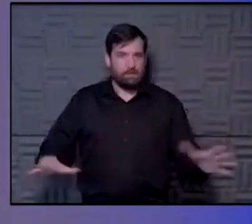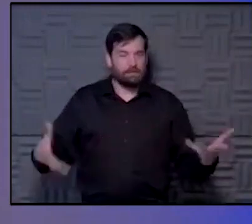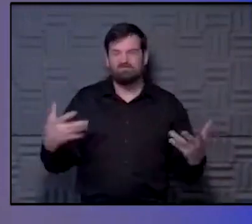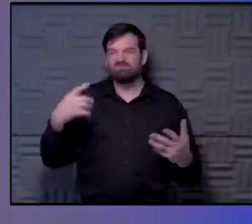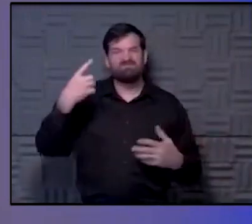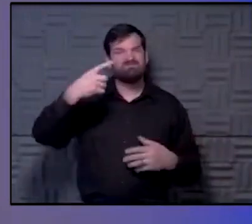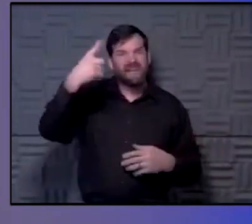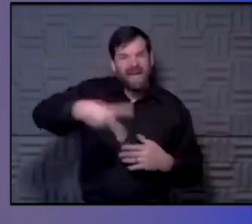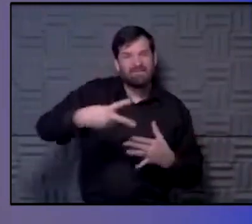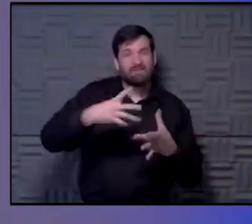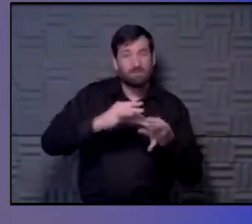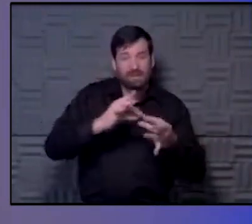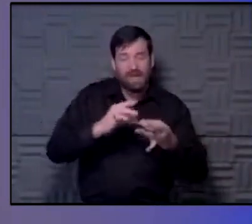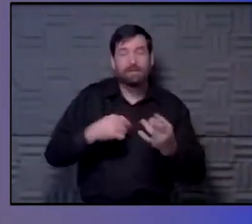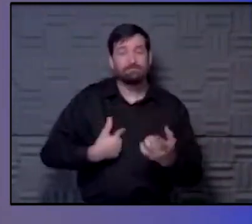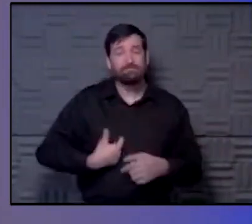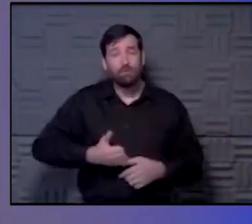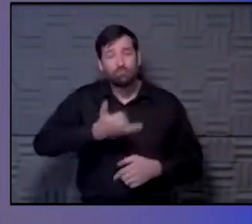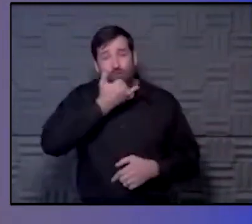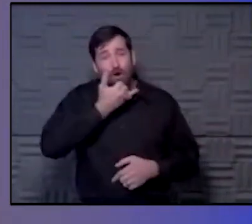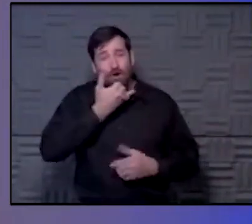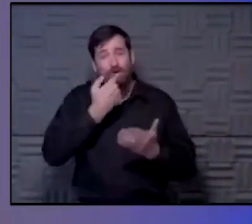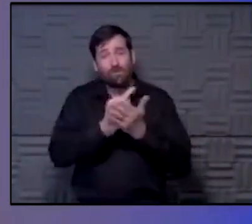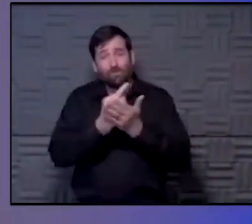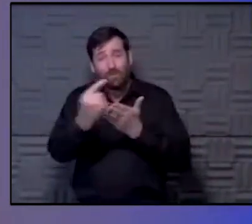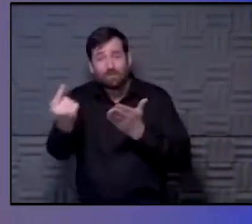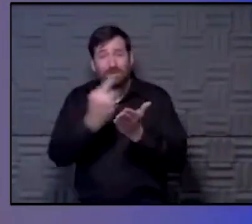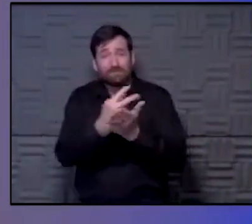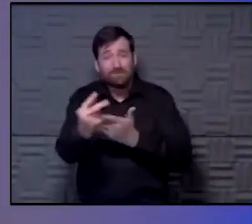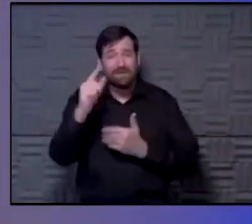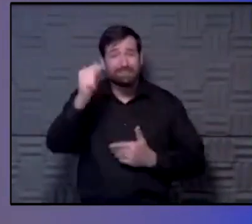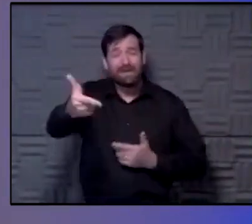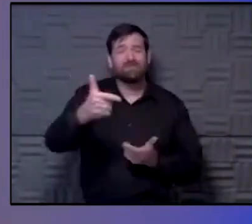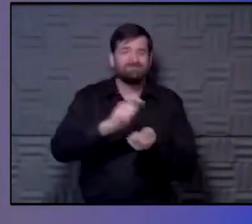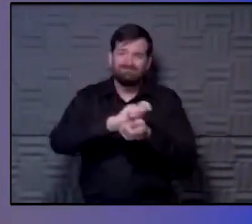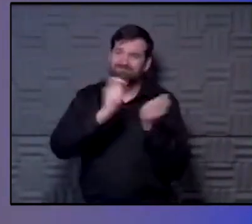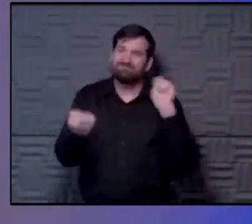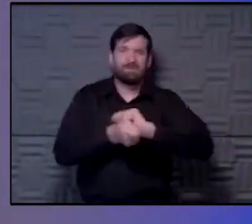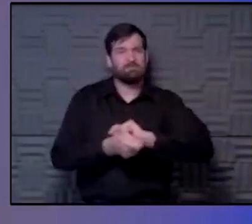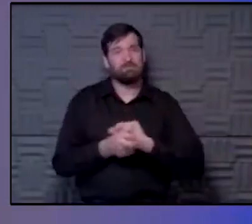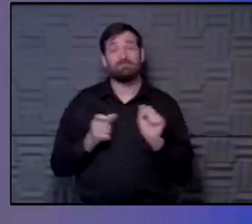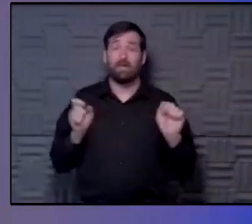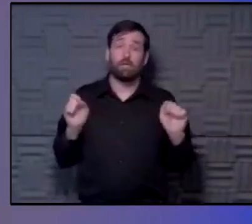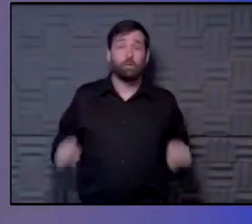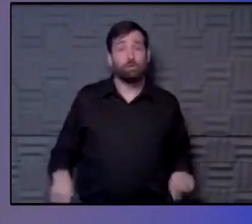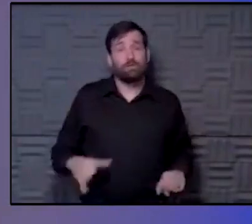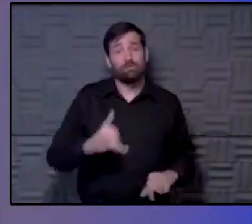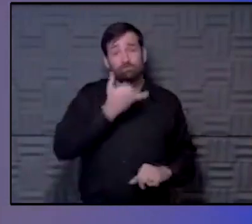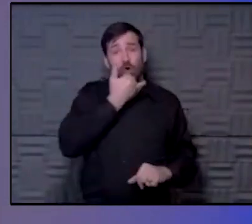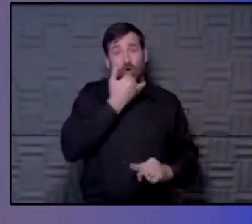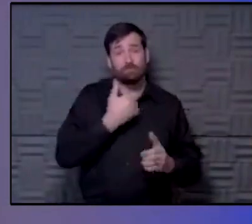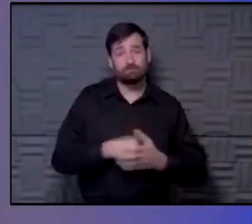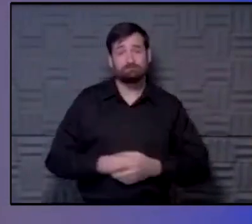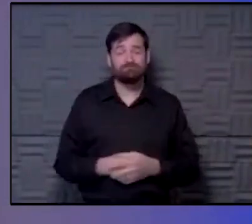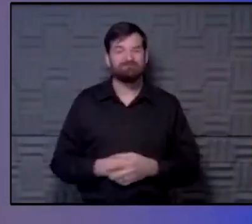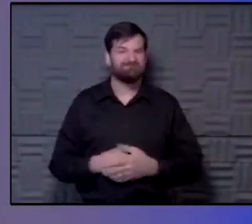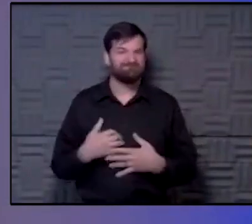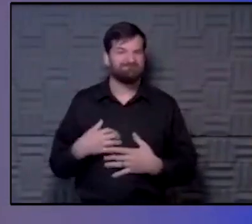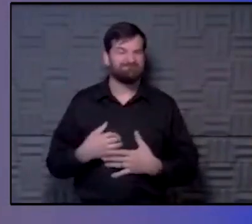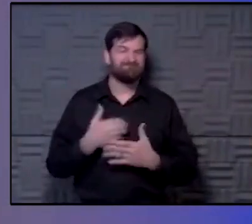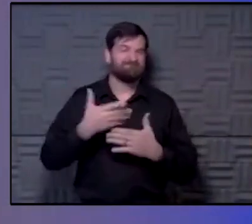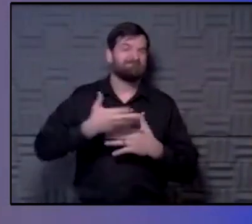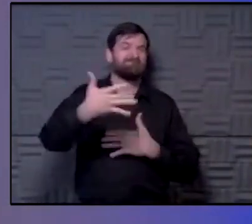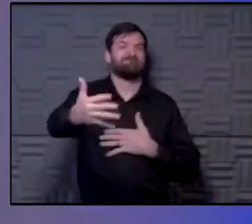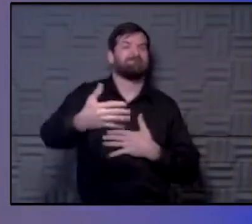50% of what you say is wrong when you say it within a week or two. So I could certainly be proven wrong by experience here in the next few months.